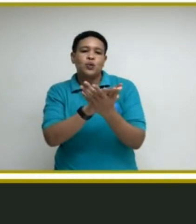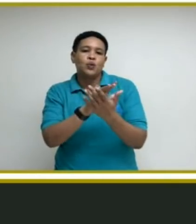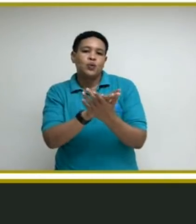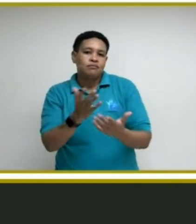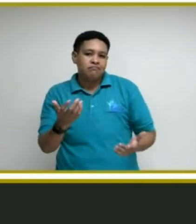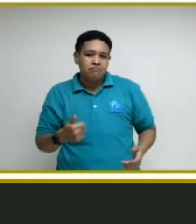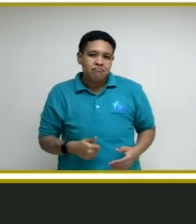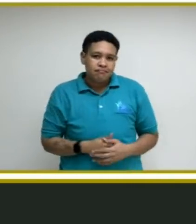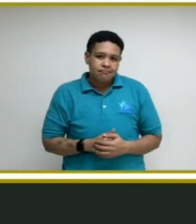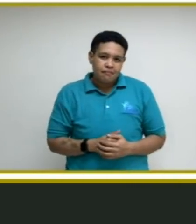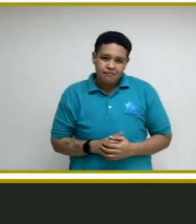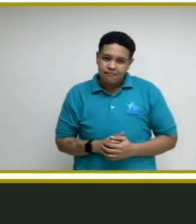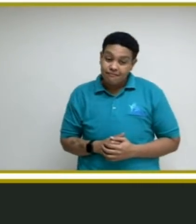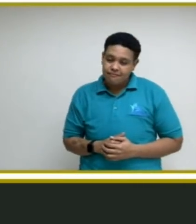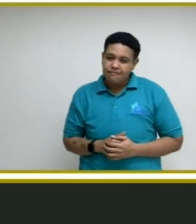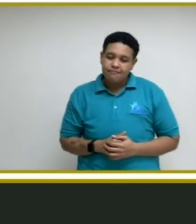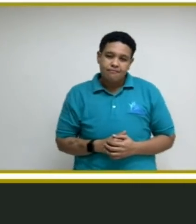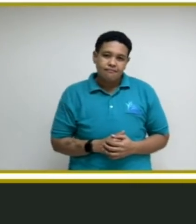classes?